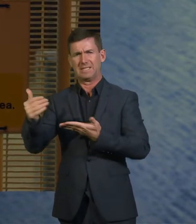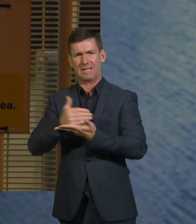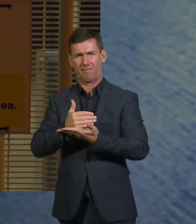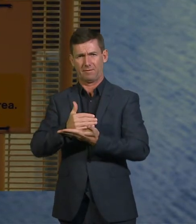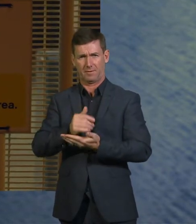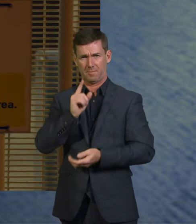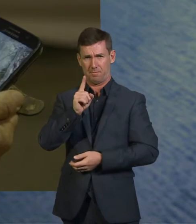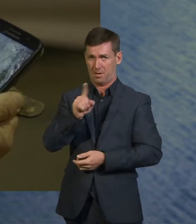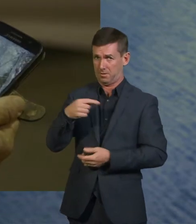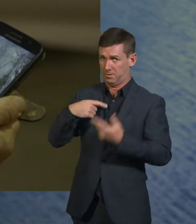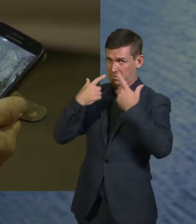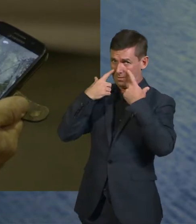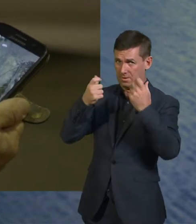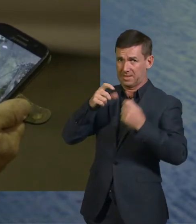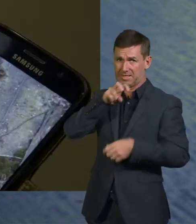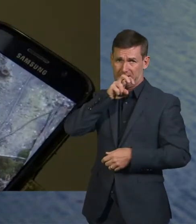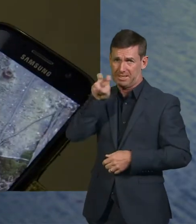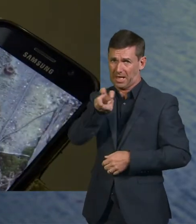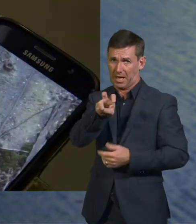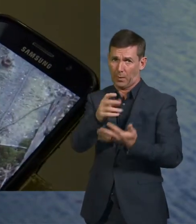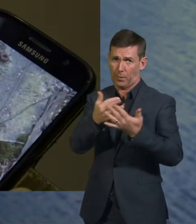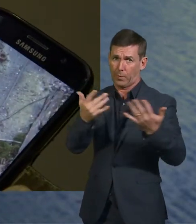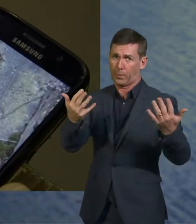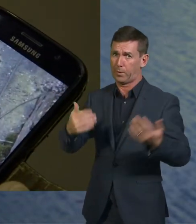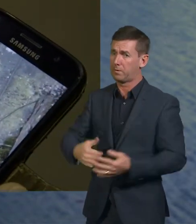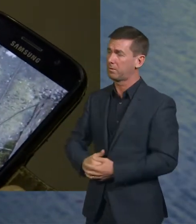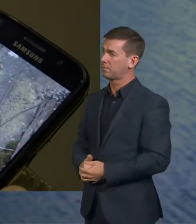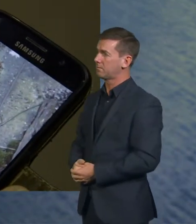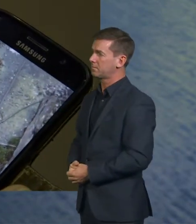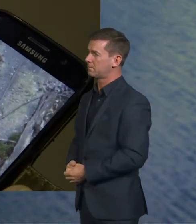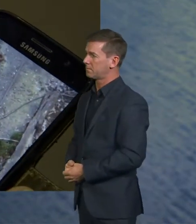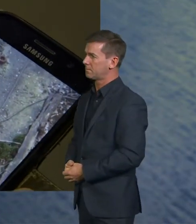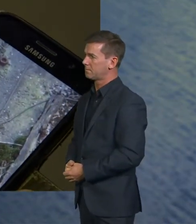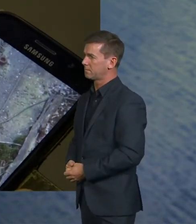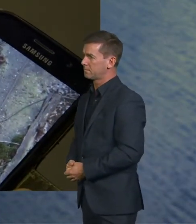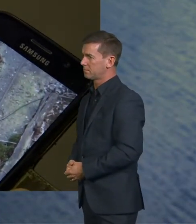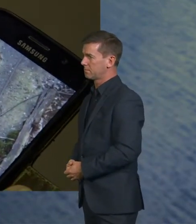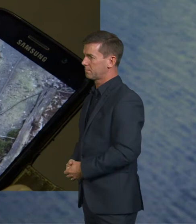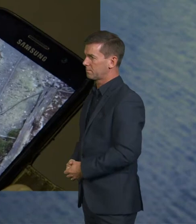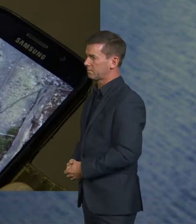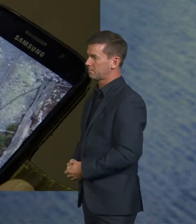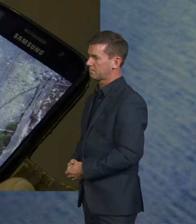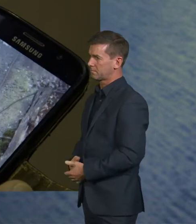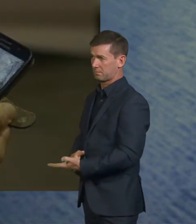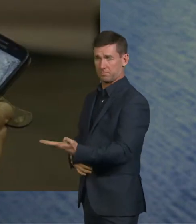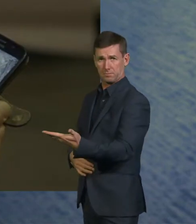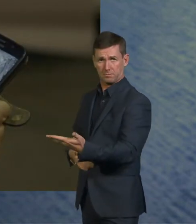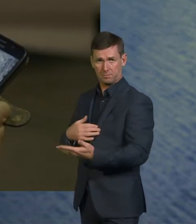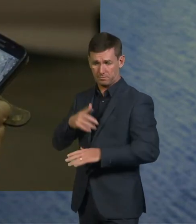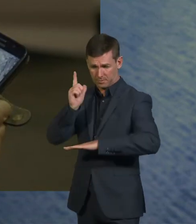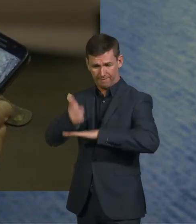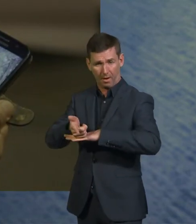the venomous snakes. It scared the living daylights out of me when I saw it. One of Mark's colleagues caught this snake on